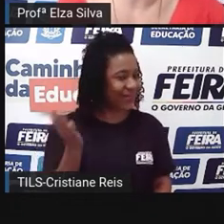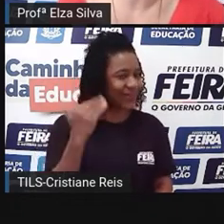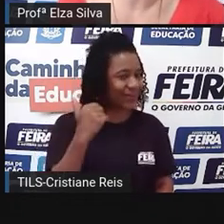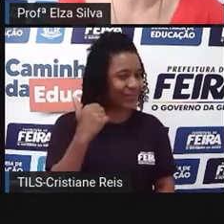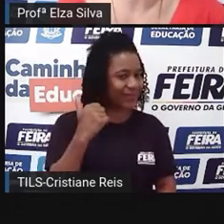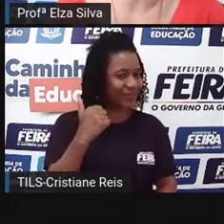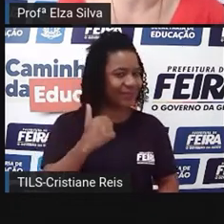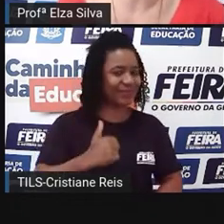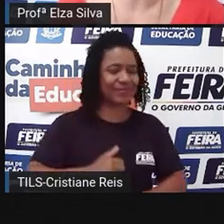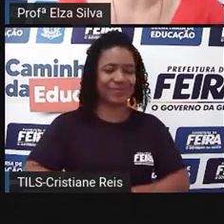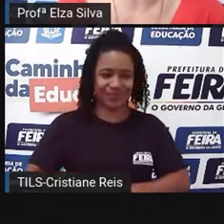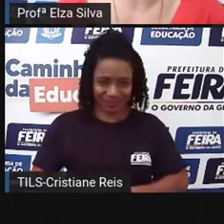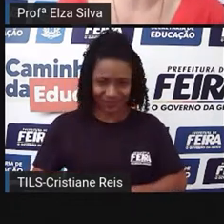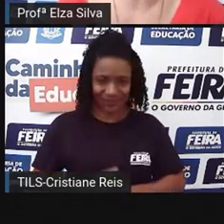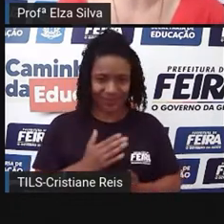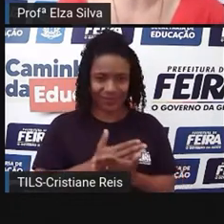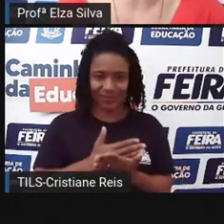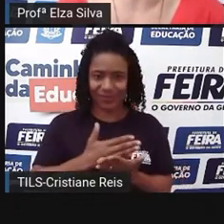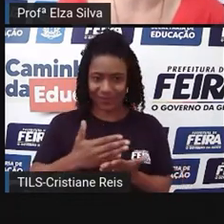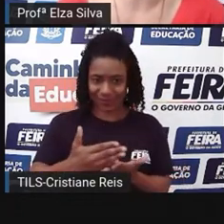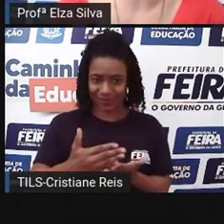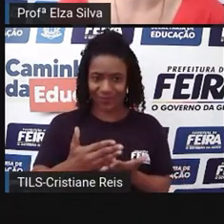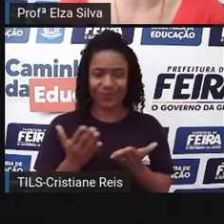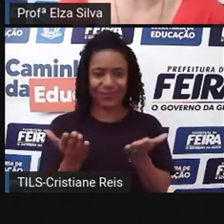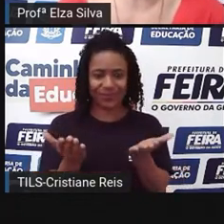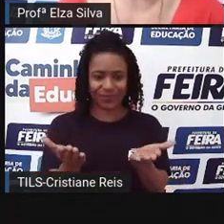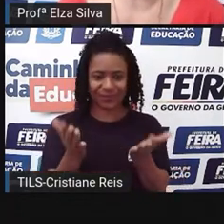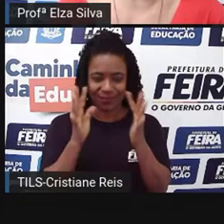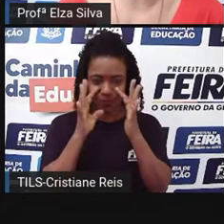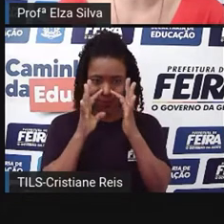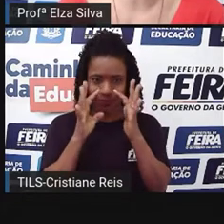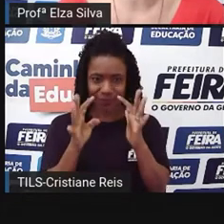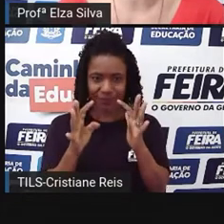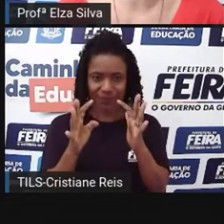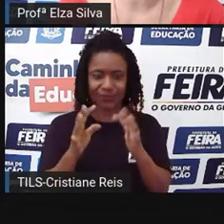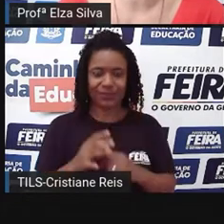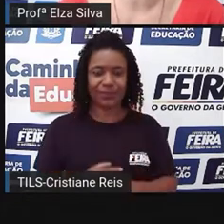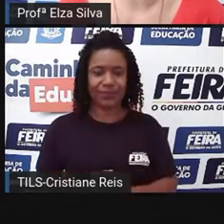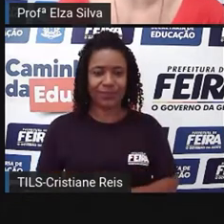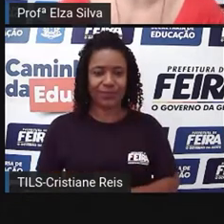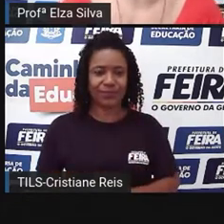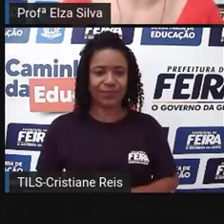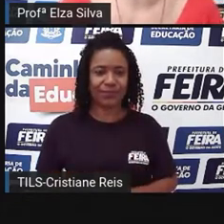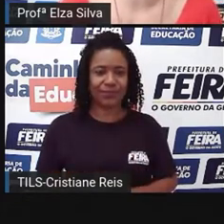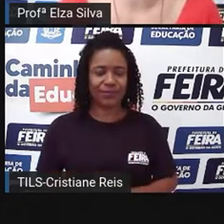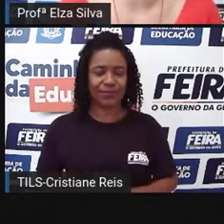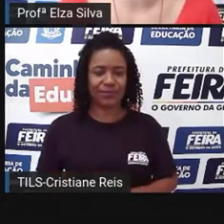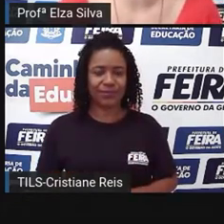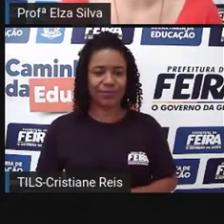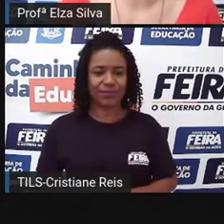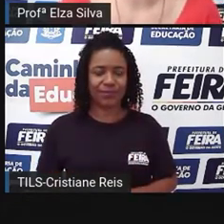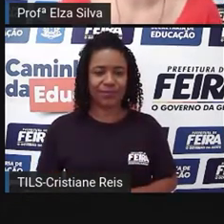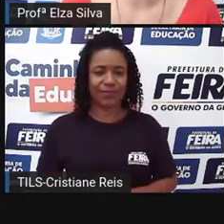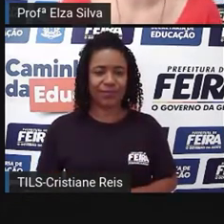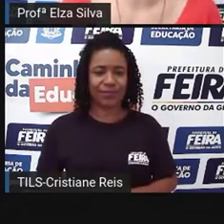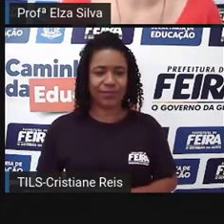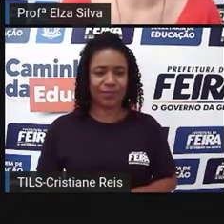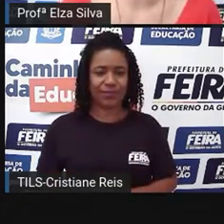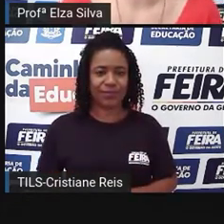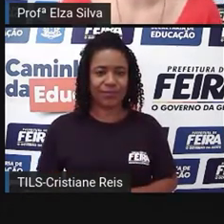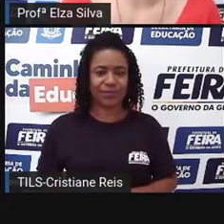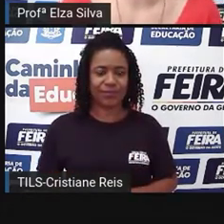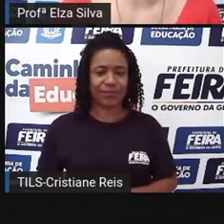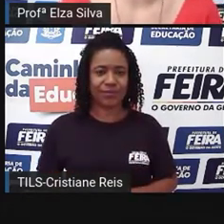Lesson, please. Vamos ouvir, por favor. William Shakespeare was born in Stratford-upon